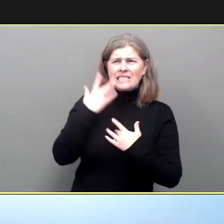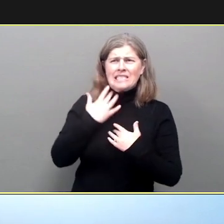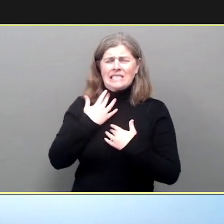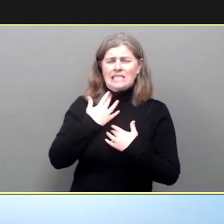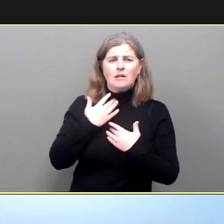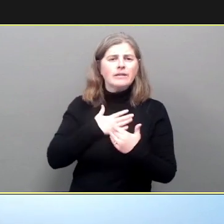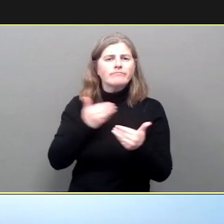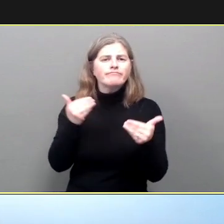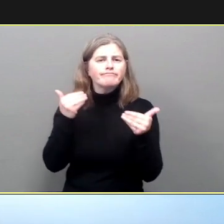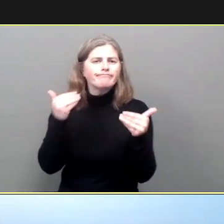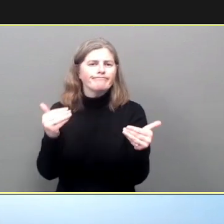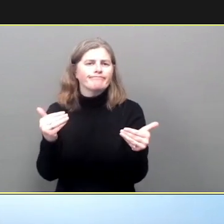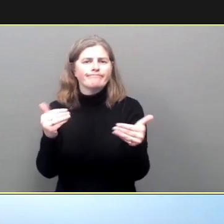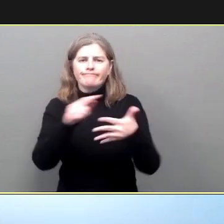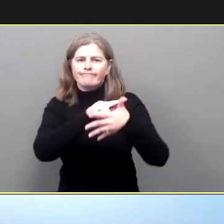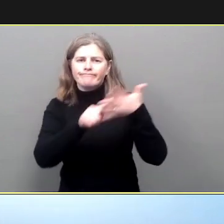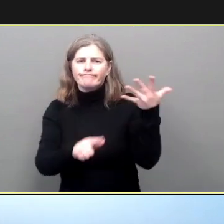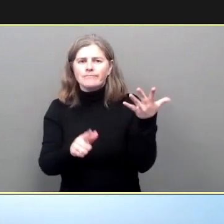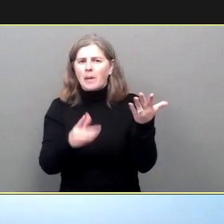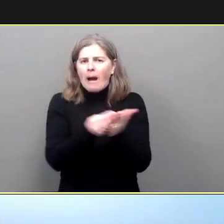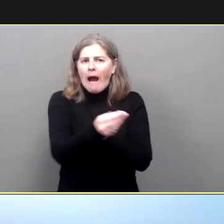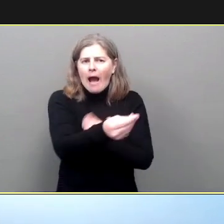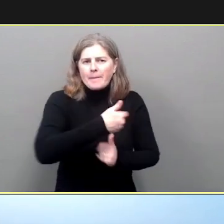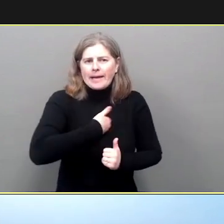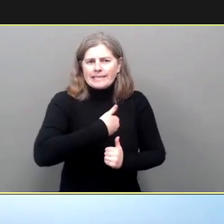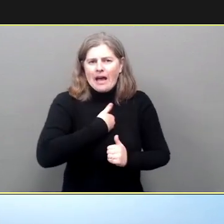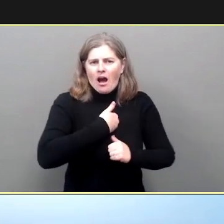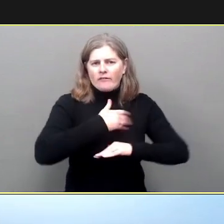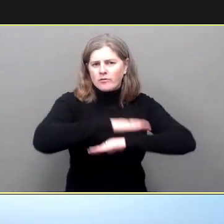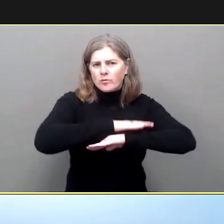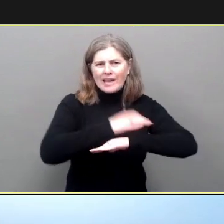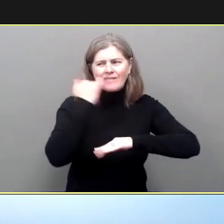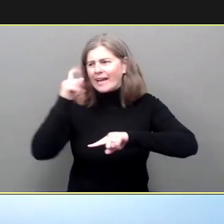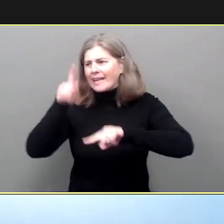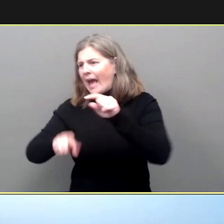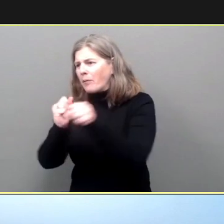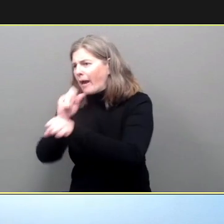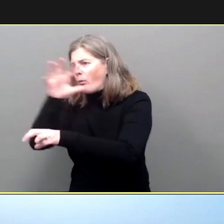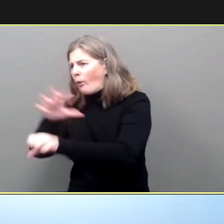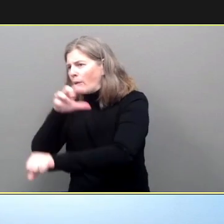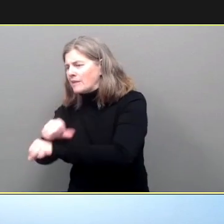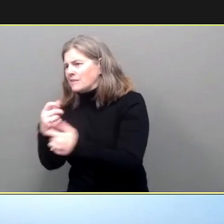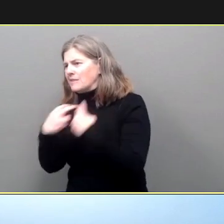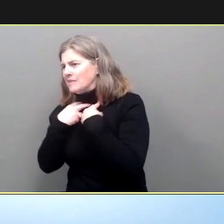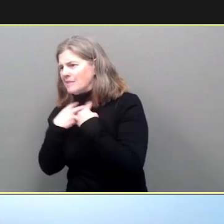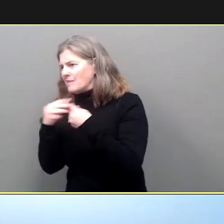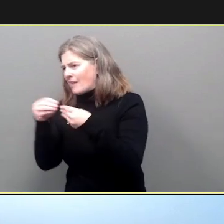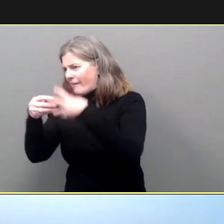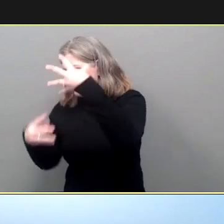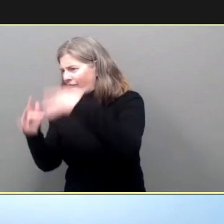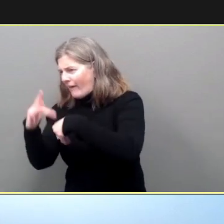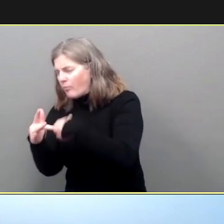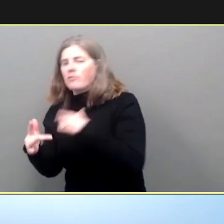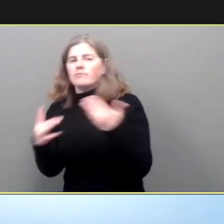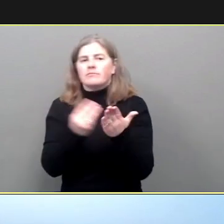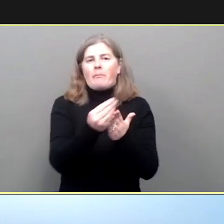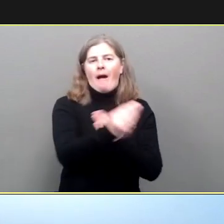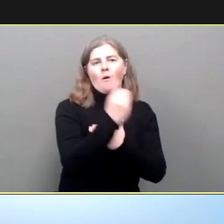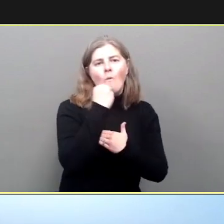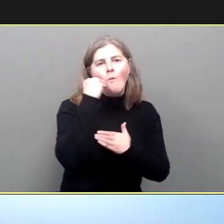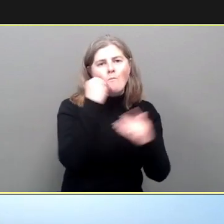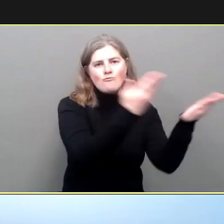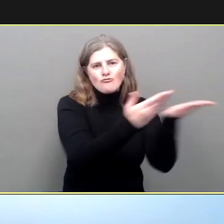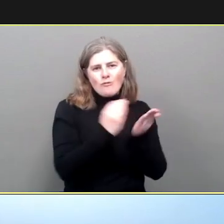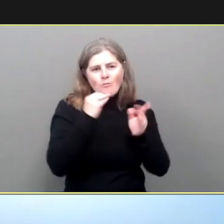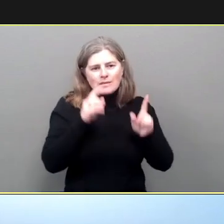seek out one of these over-the-counter tests if you're not able to make a testing appointment in another fashion. And then I think I